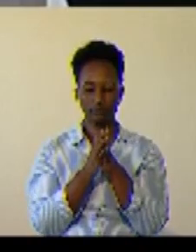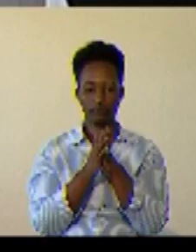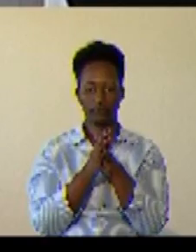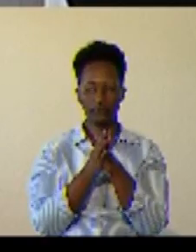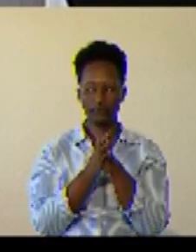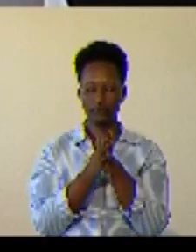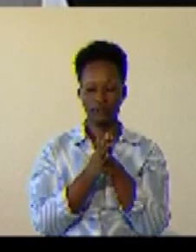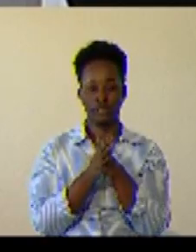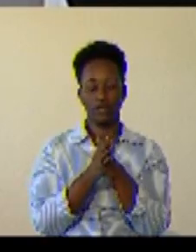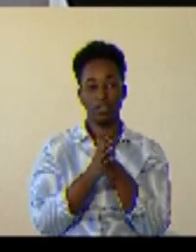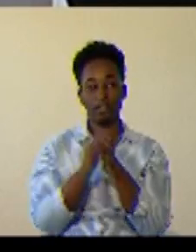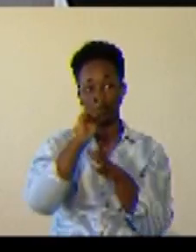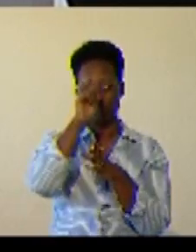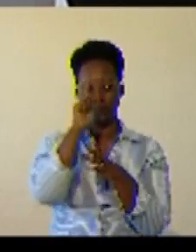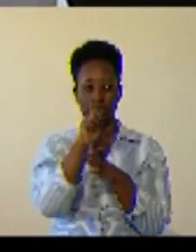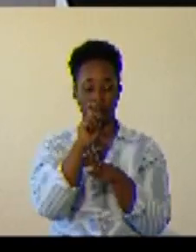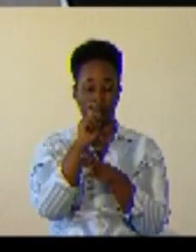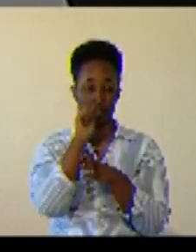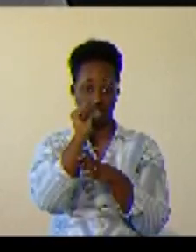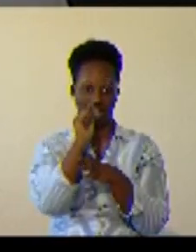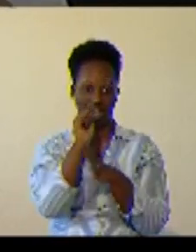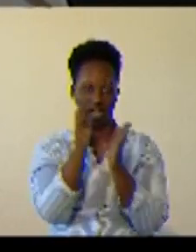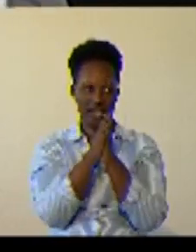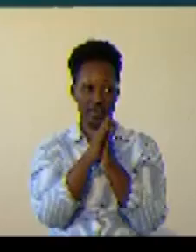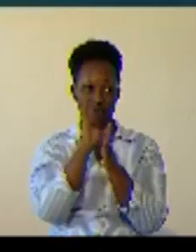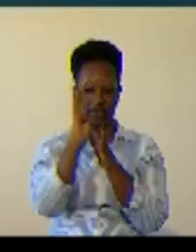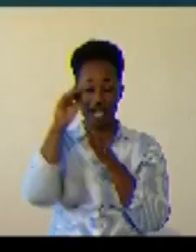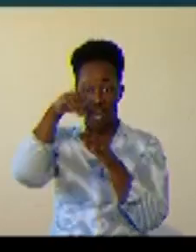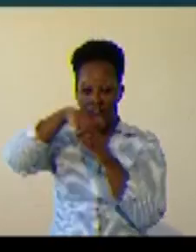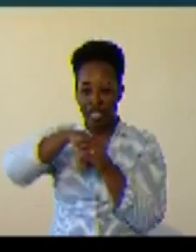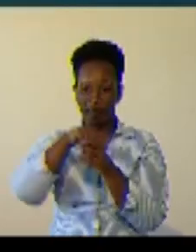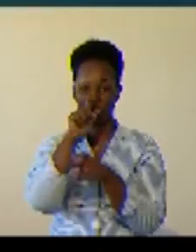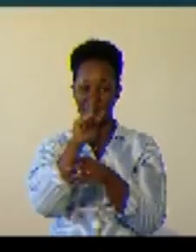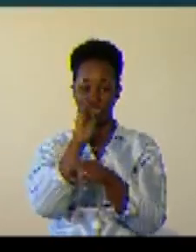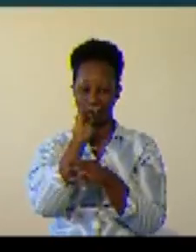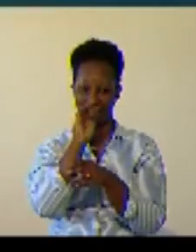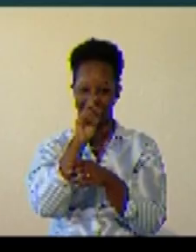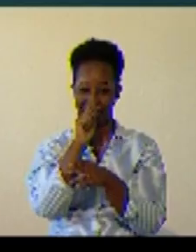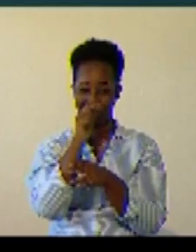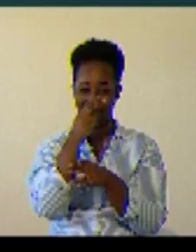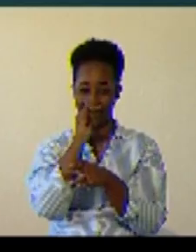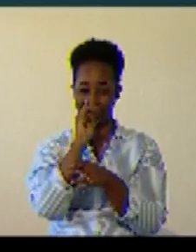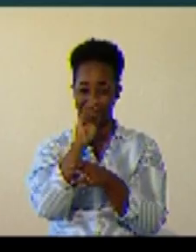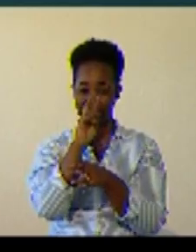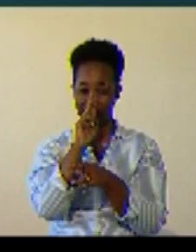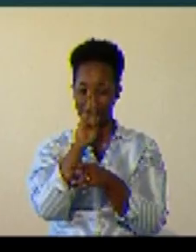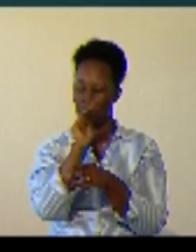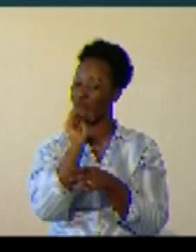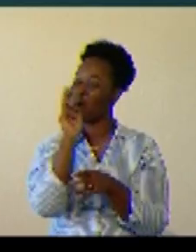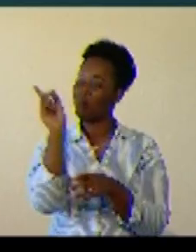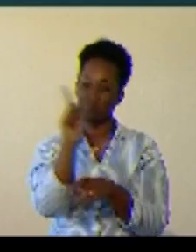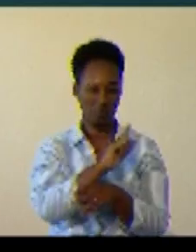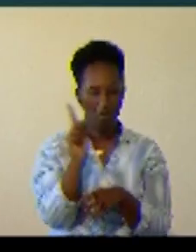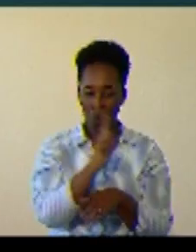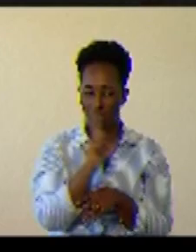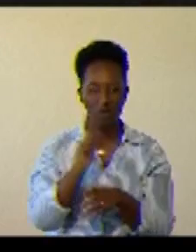suggestions A and B, which contain lithium, they are wrong. They can't be the one